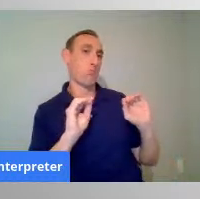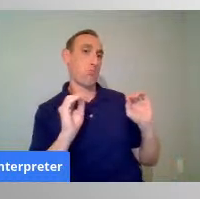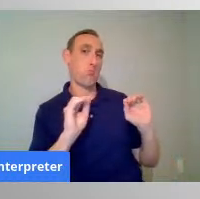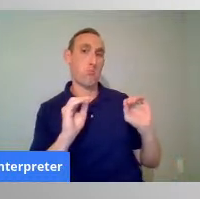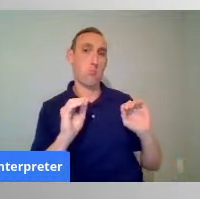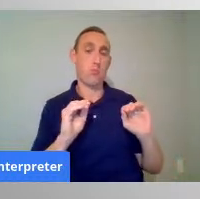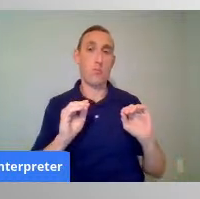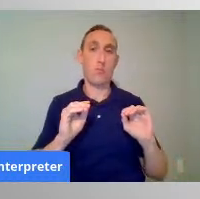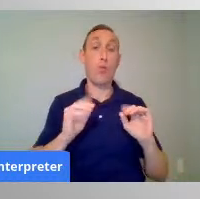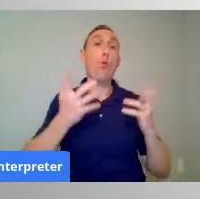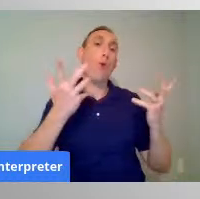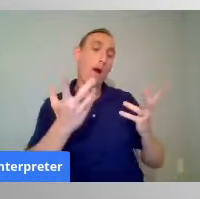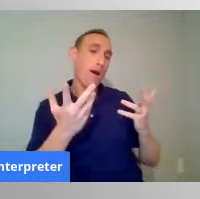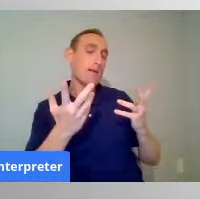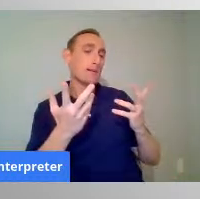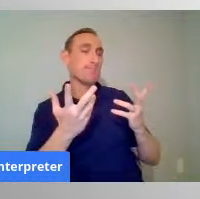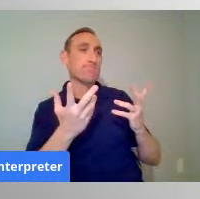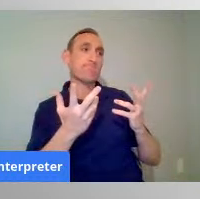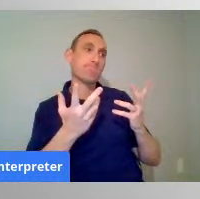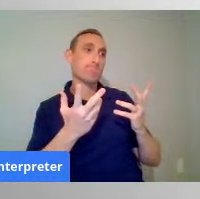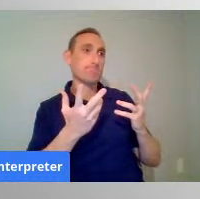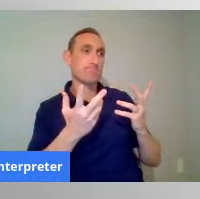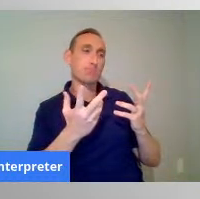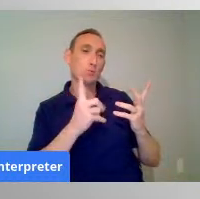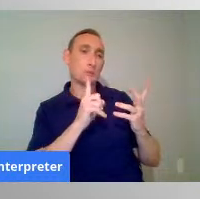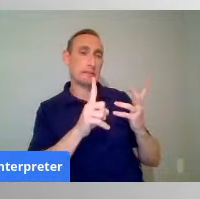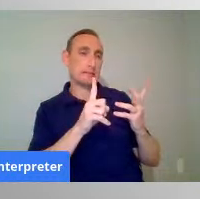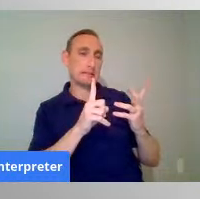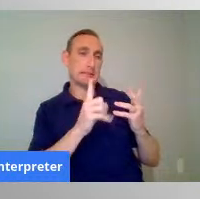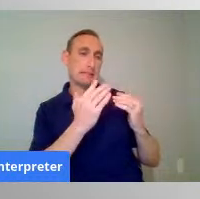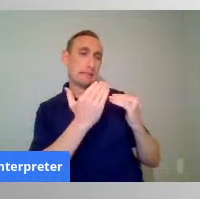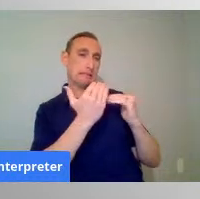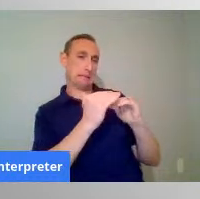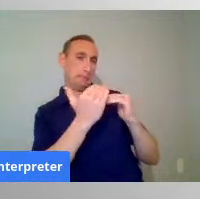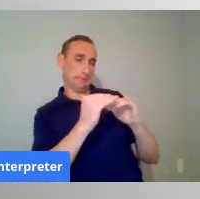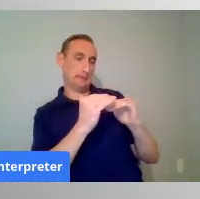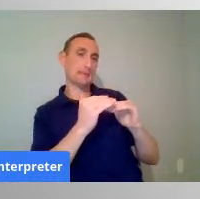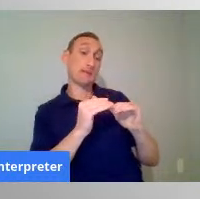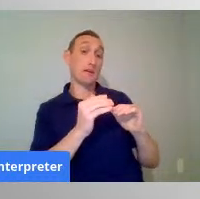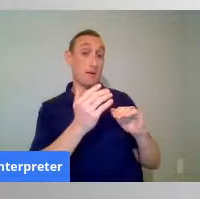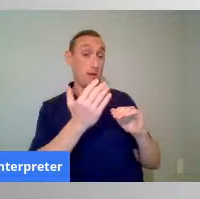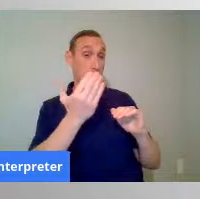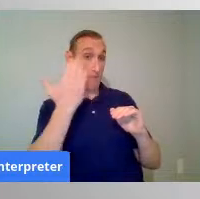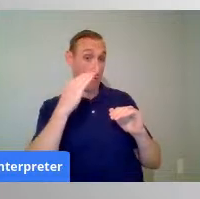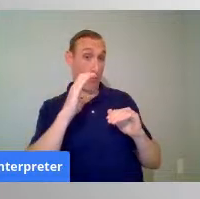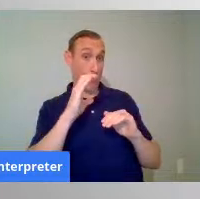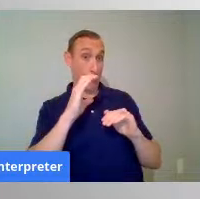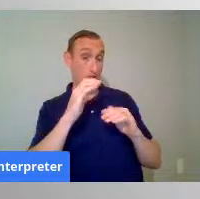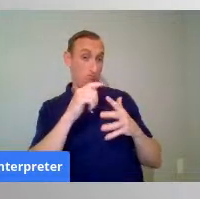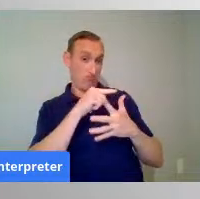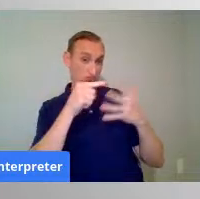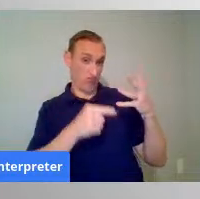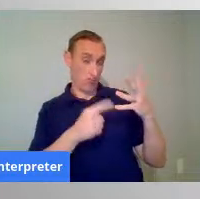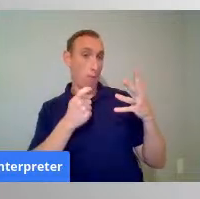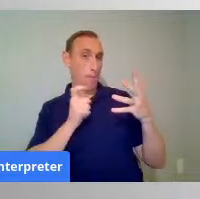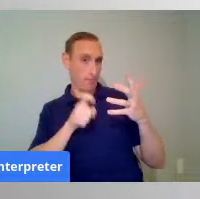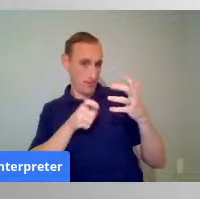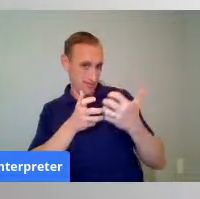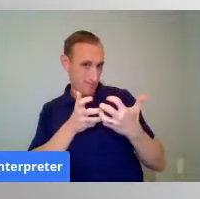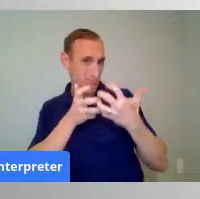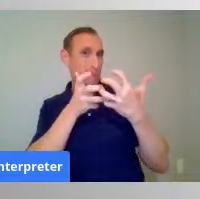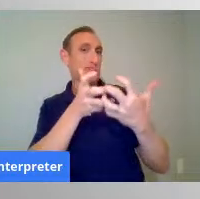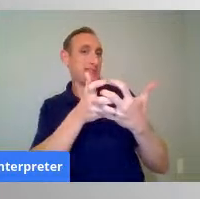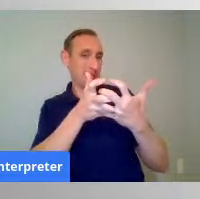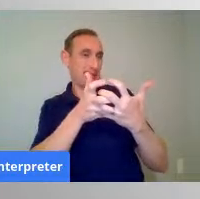to a limited degree. There was a criteria that we were in the process of establishing where we would like